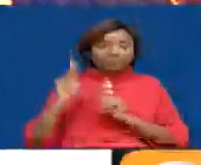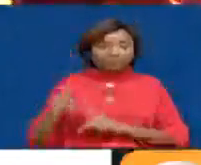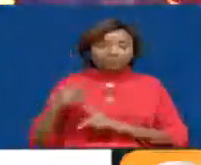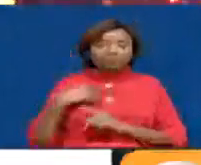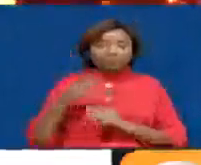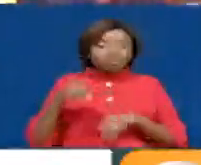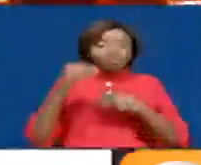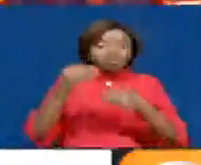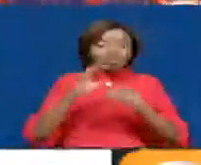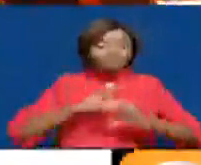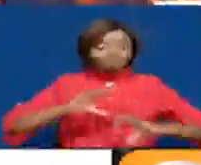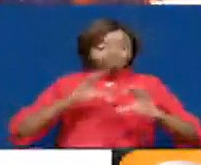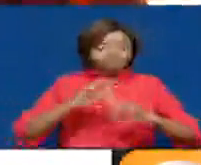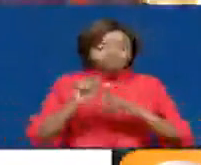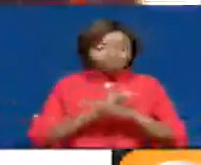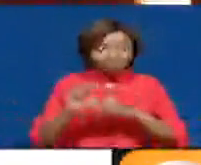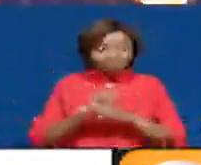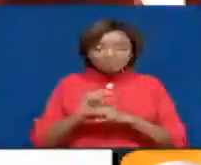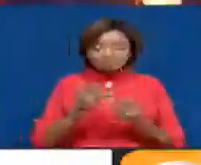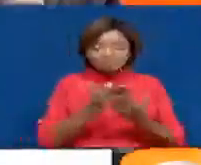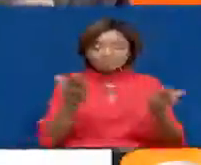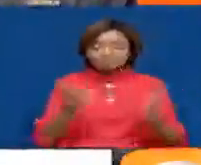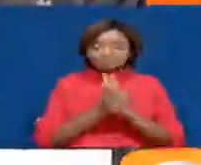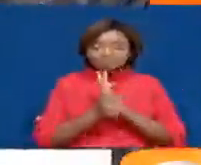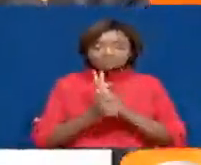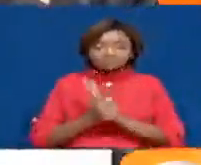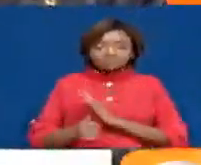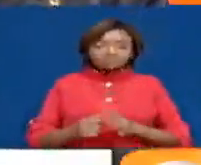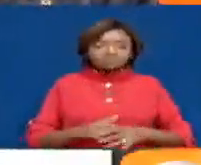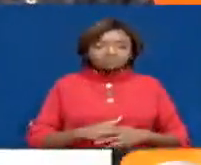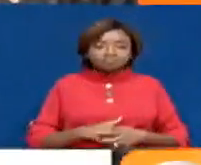to offer coaching to the upcoming talent. Tusker also unveiled its new logo.